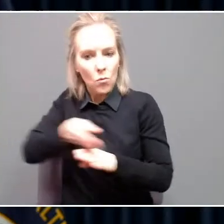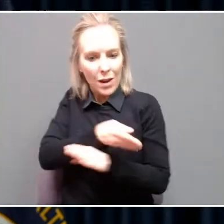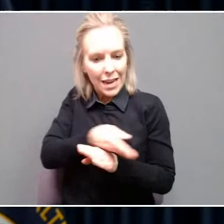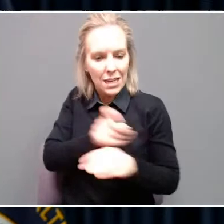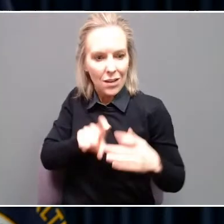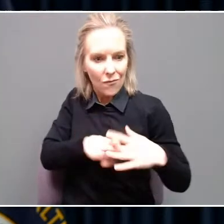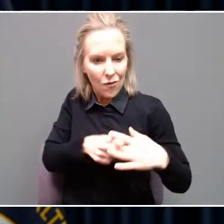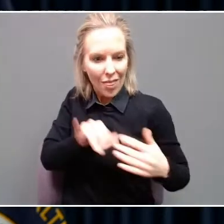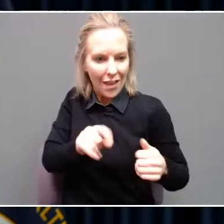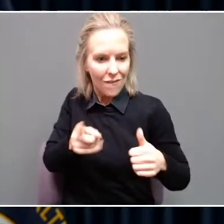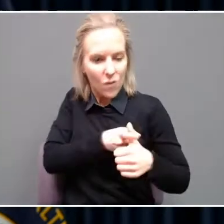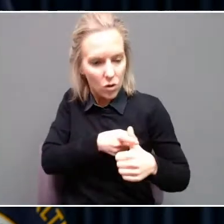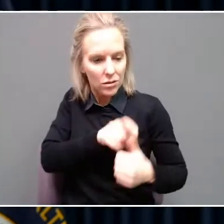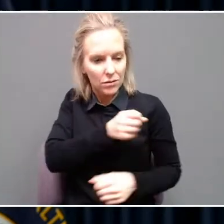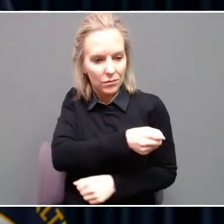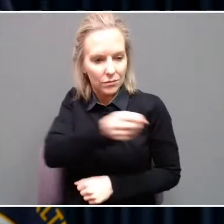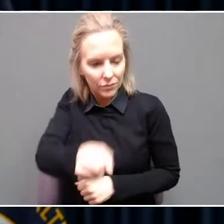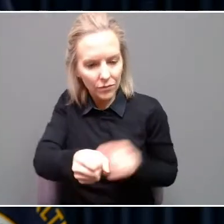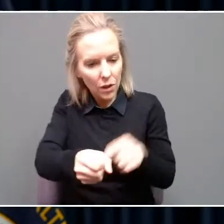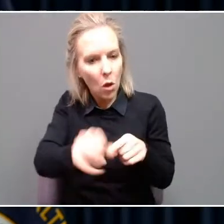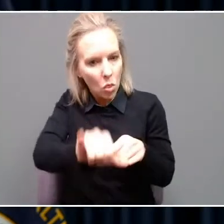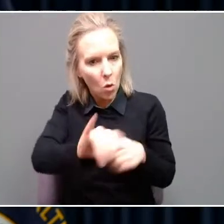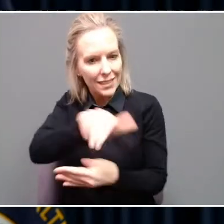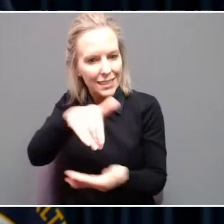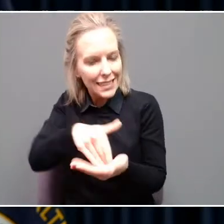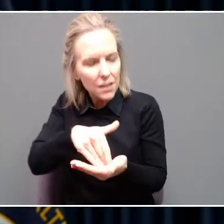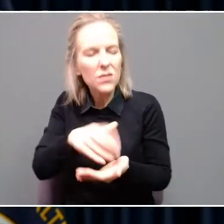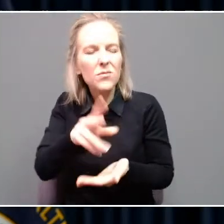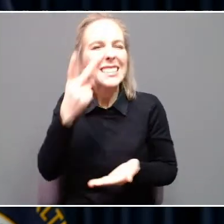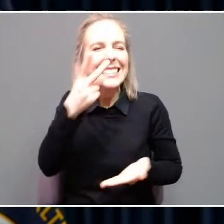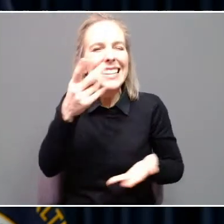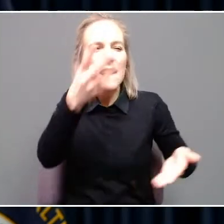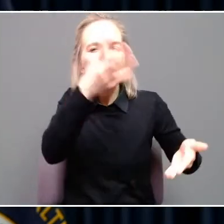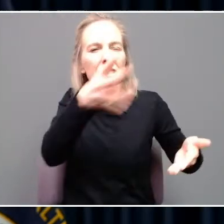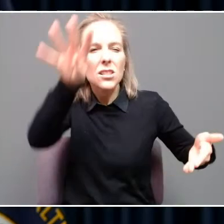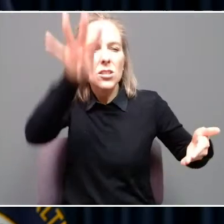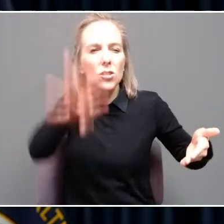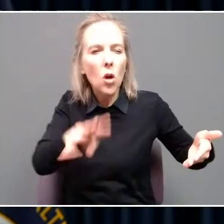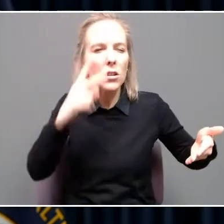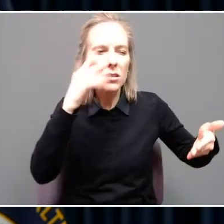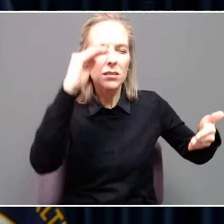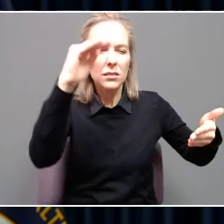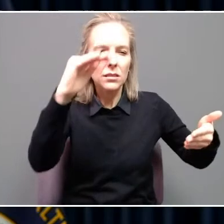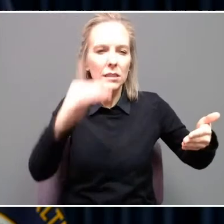a bit of a chart on all of the different types of facilities.